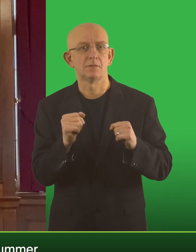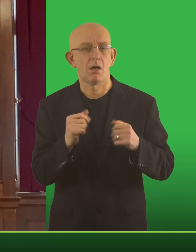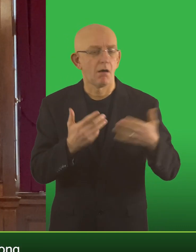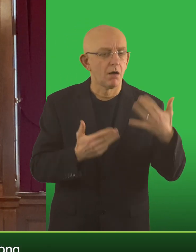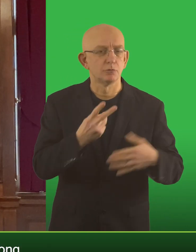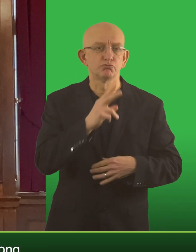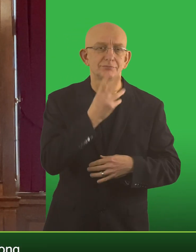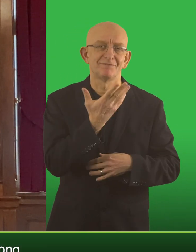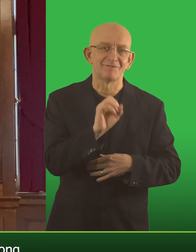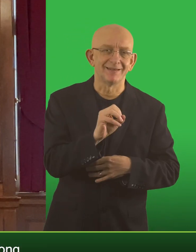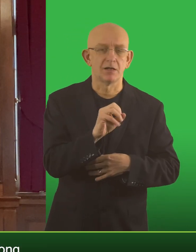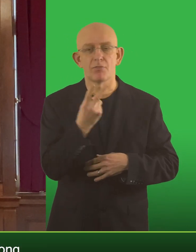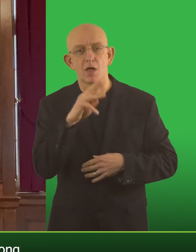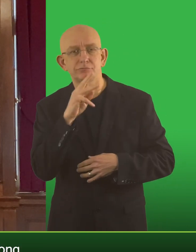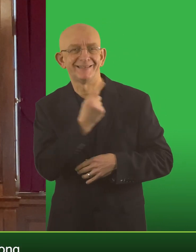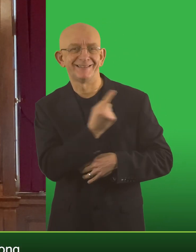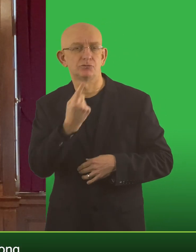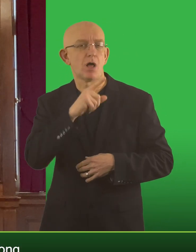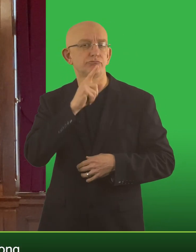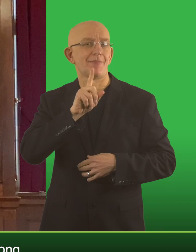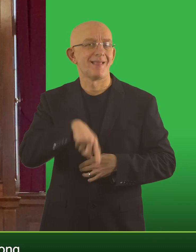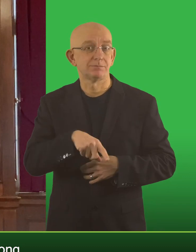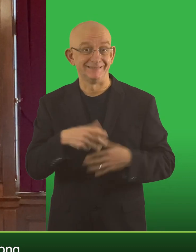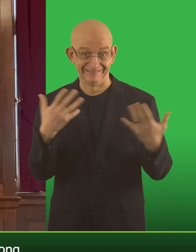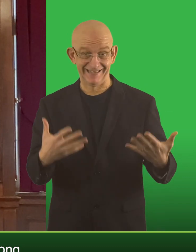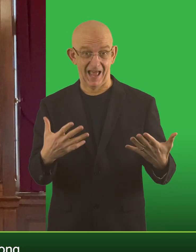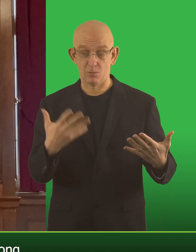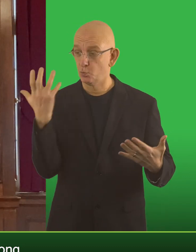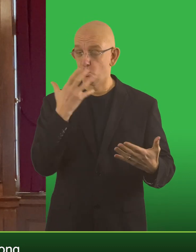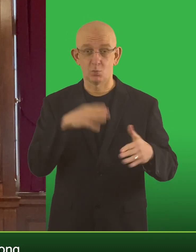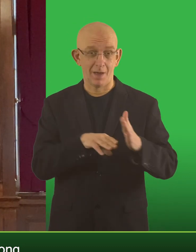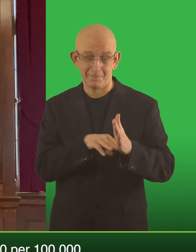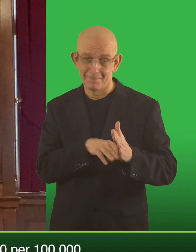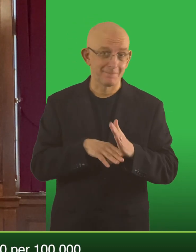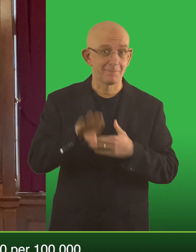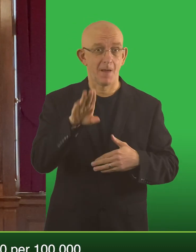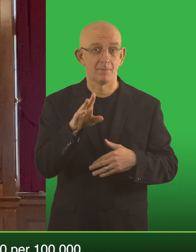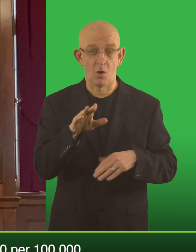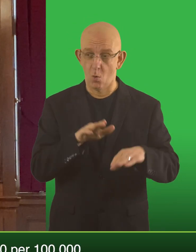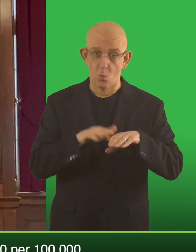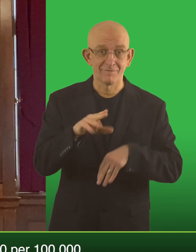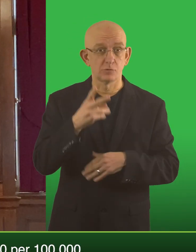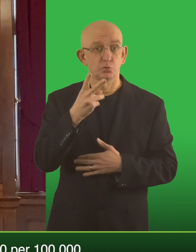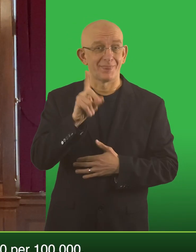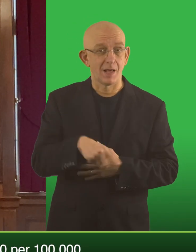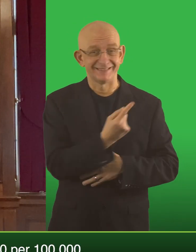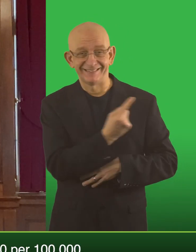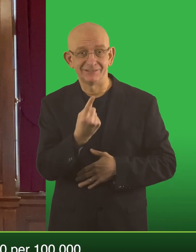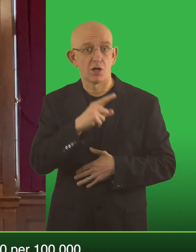early winter, case rates trundled along at about 250 to 300 per 100,000. Currently, they are well